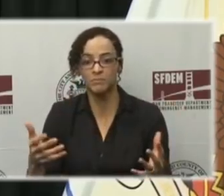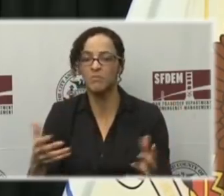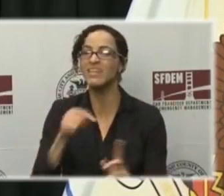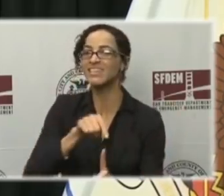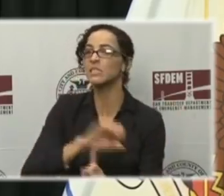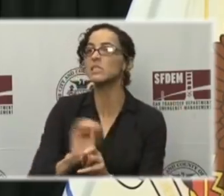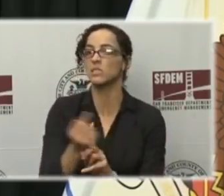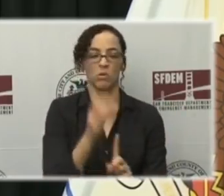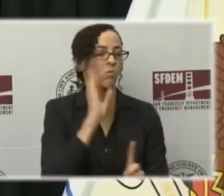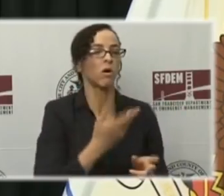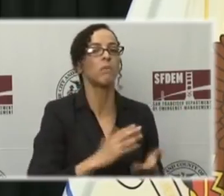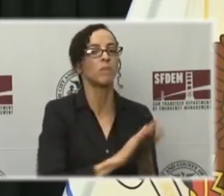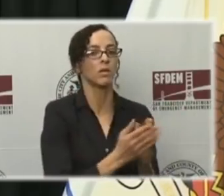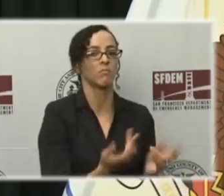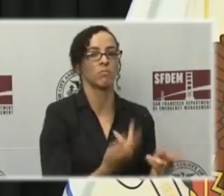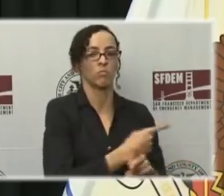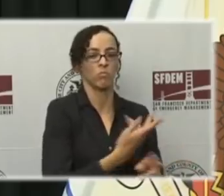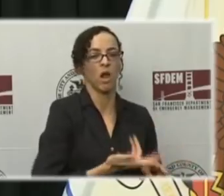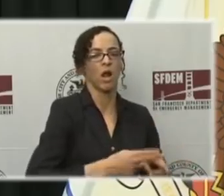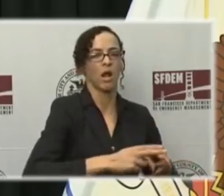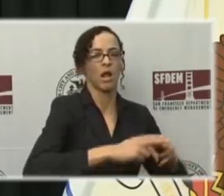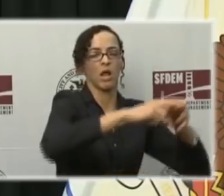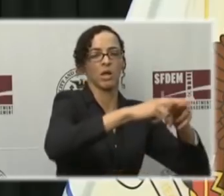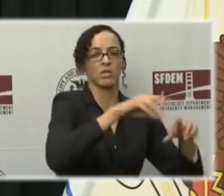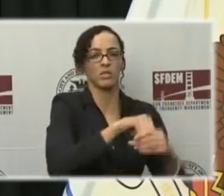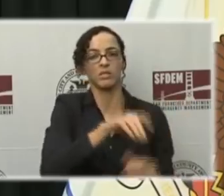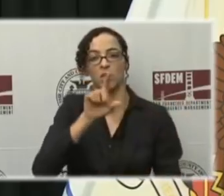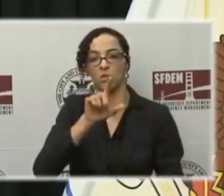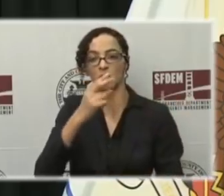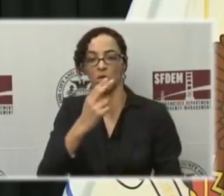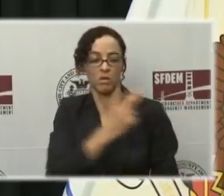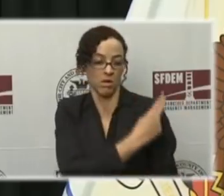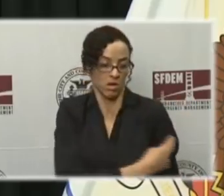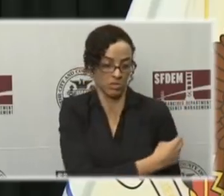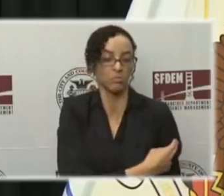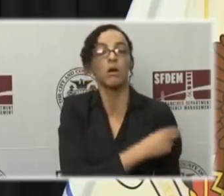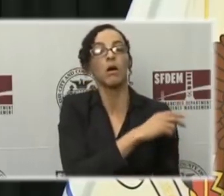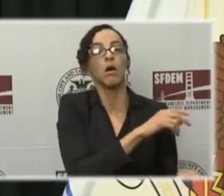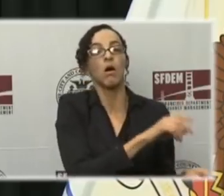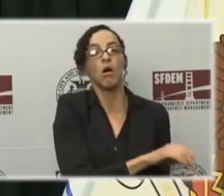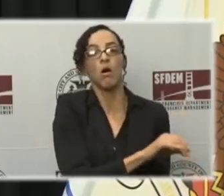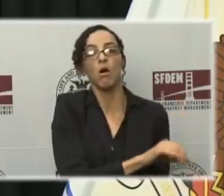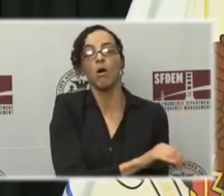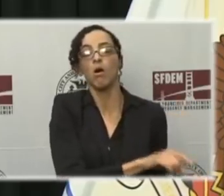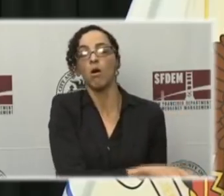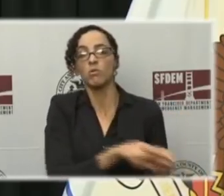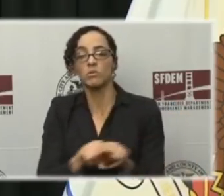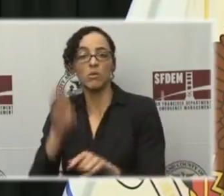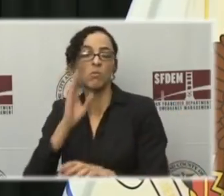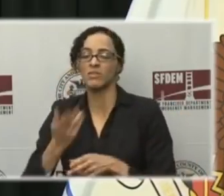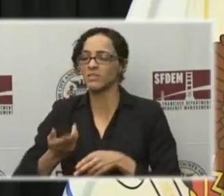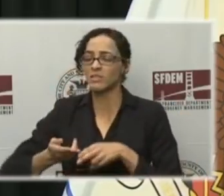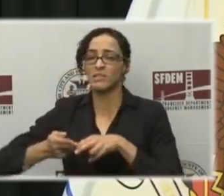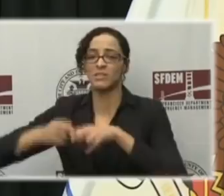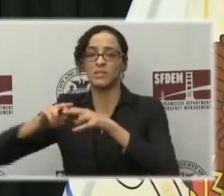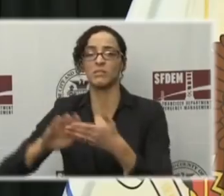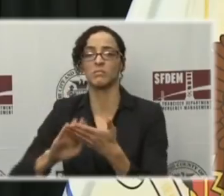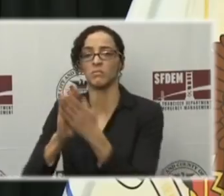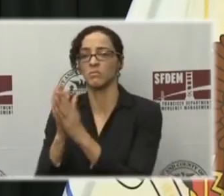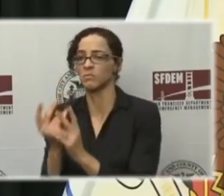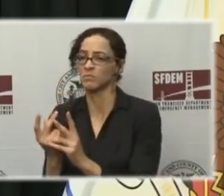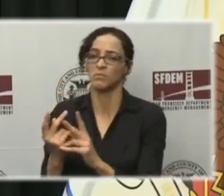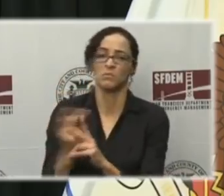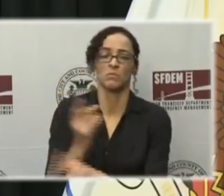escalate at Laguna Honda. It will escalate here in San Francisco. And the fact that we are taking